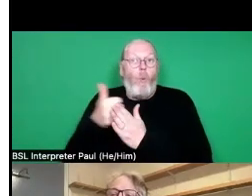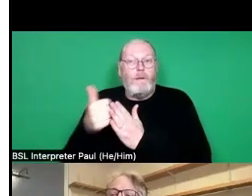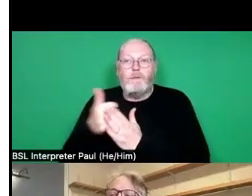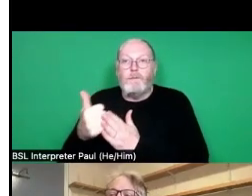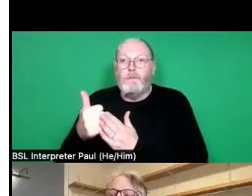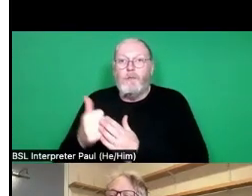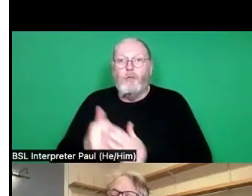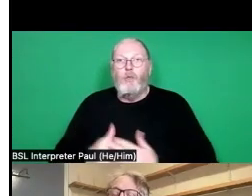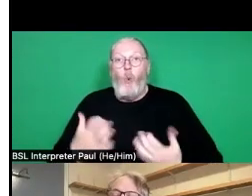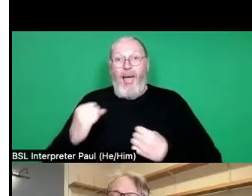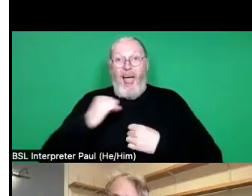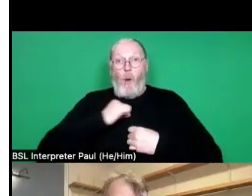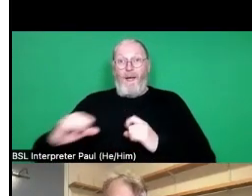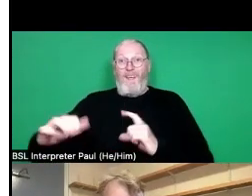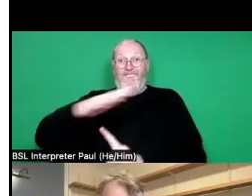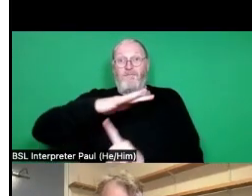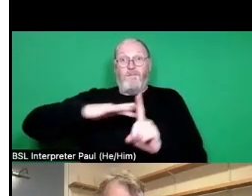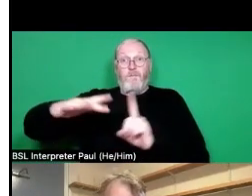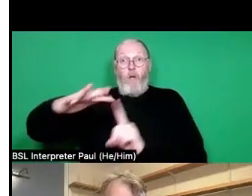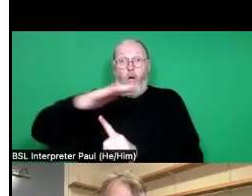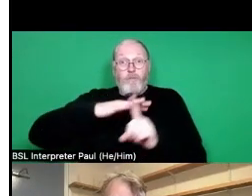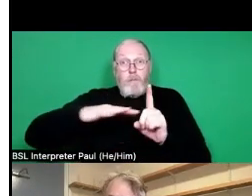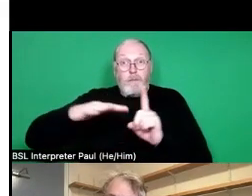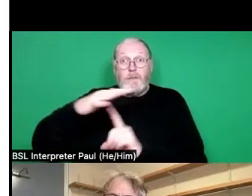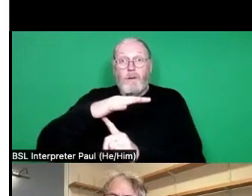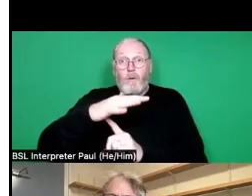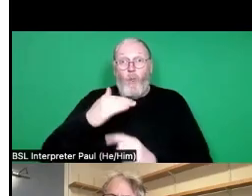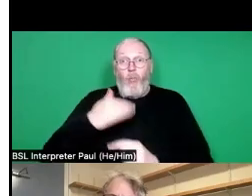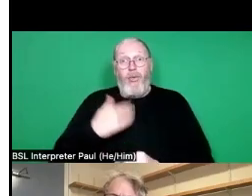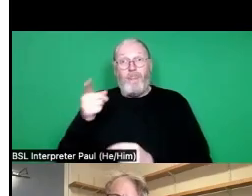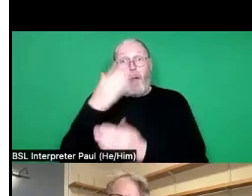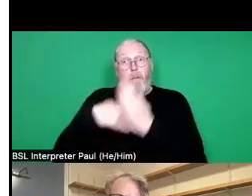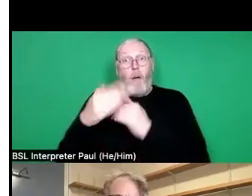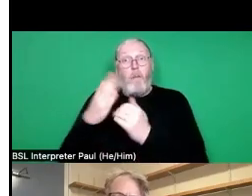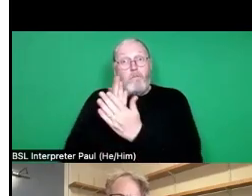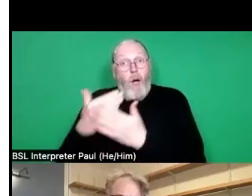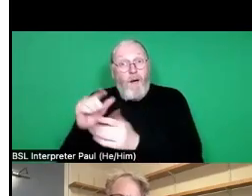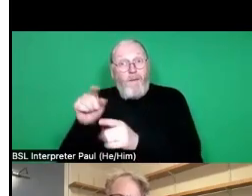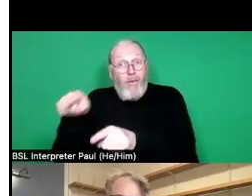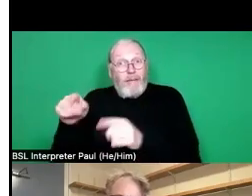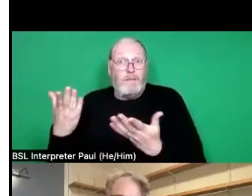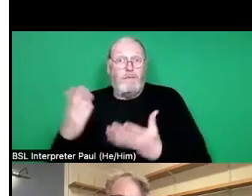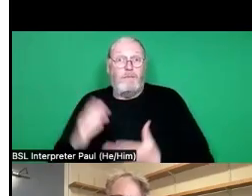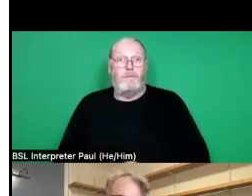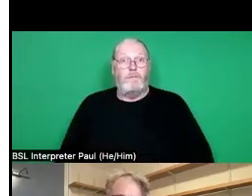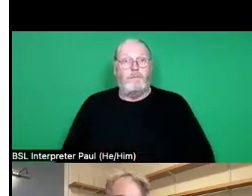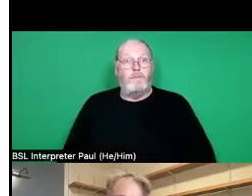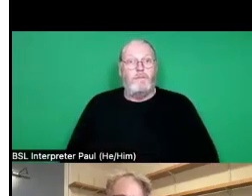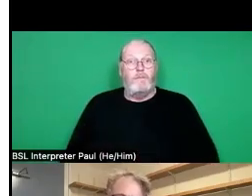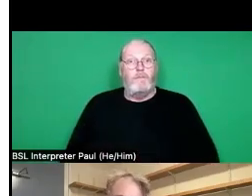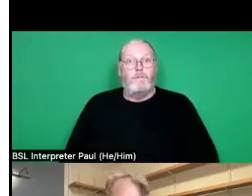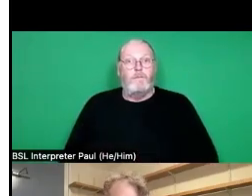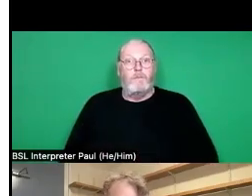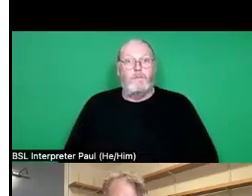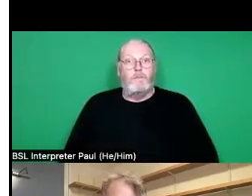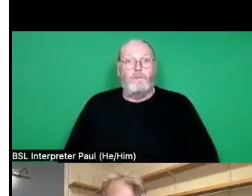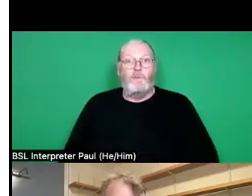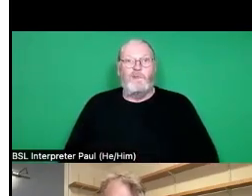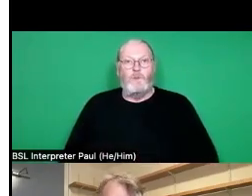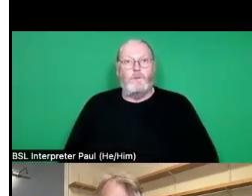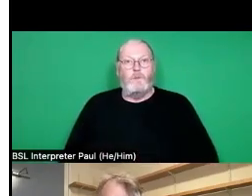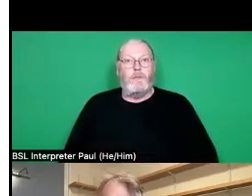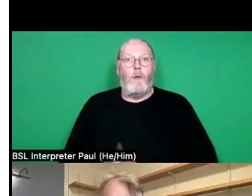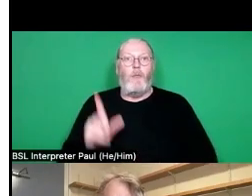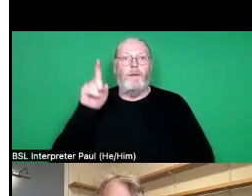kind of aspect of this exosomatization. Stiegler's worry and his negative